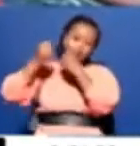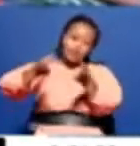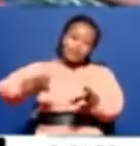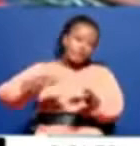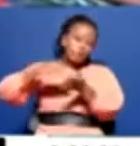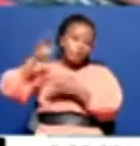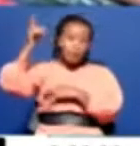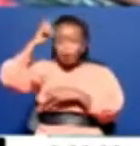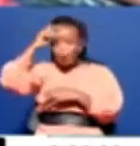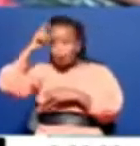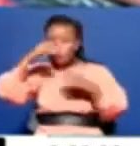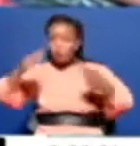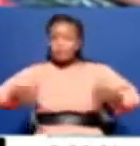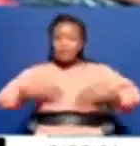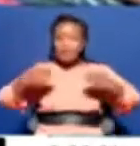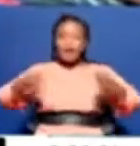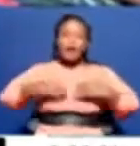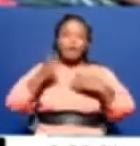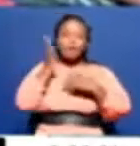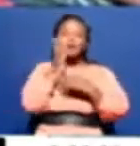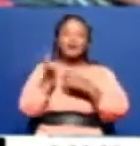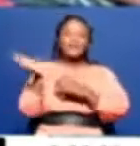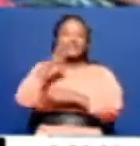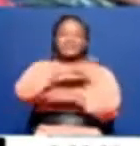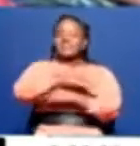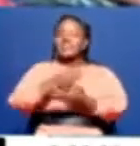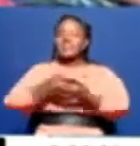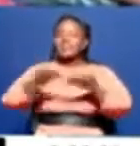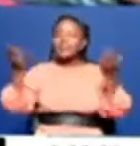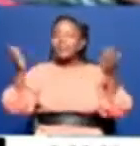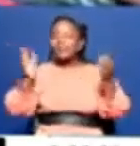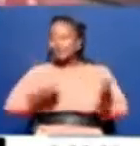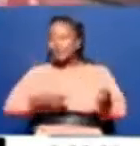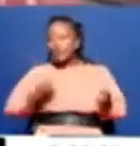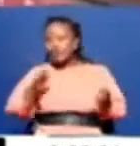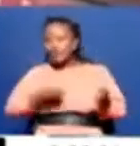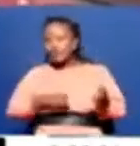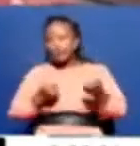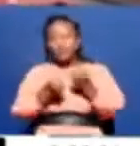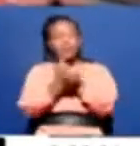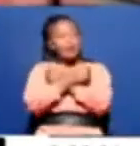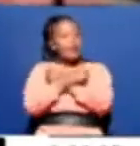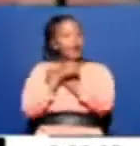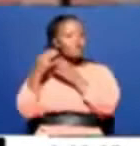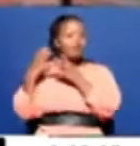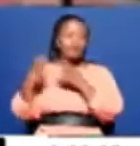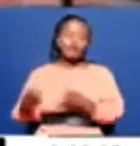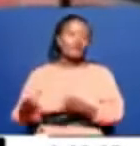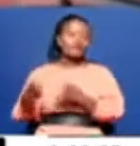Mother's Day popote pale mlipo mamama wote, nawapenda nyote.